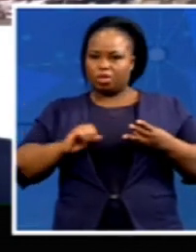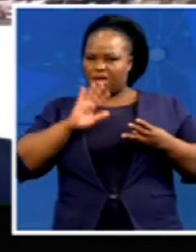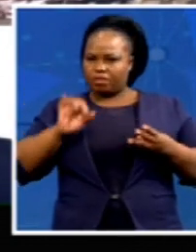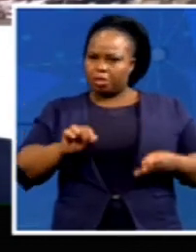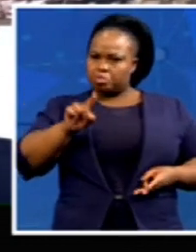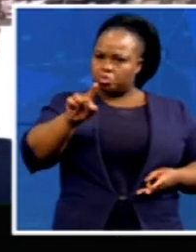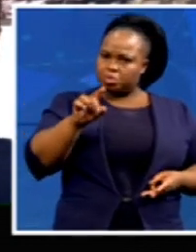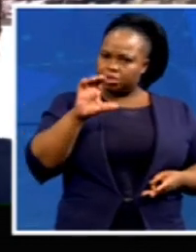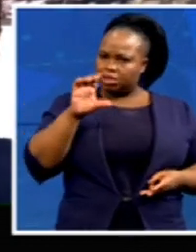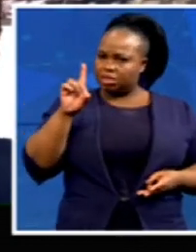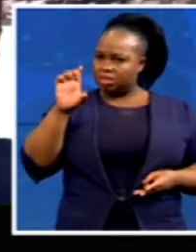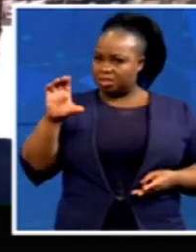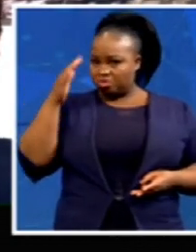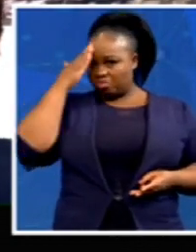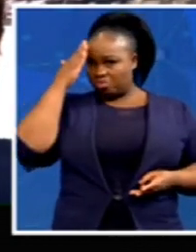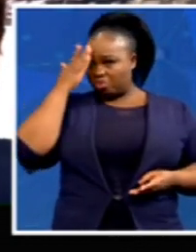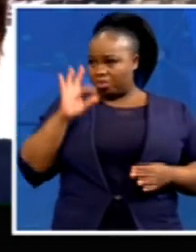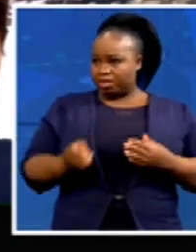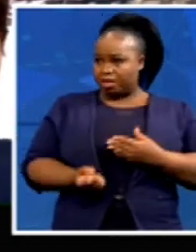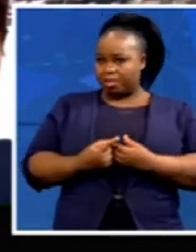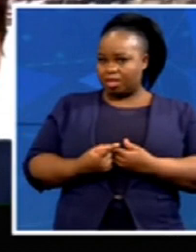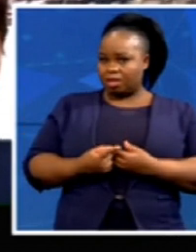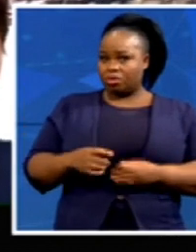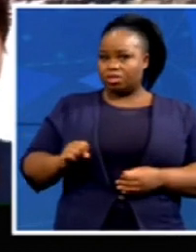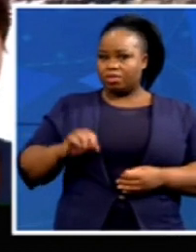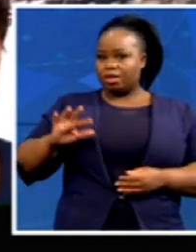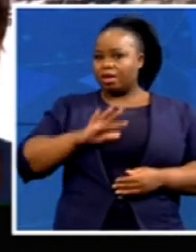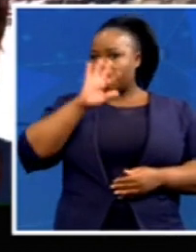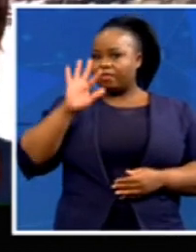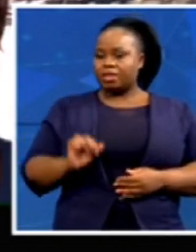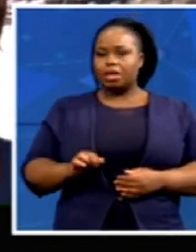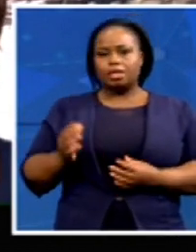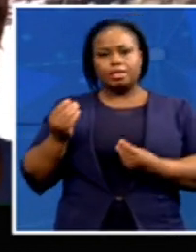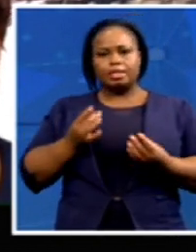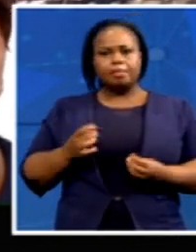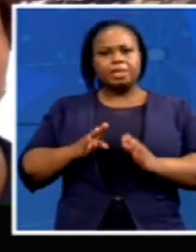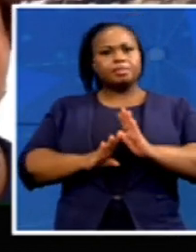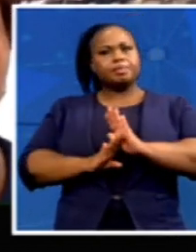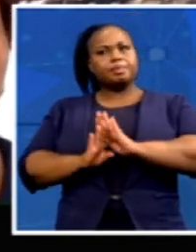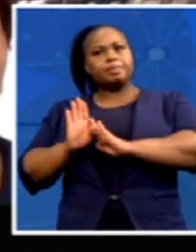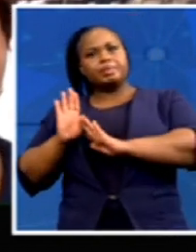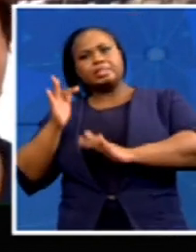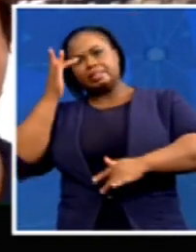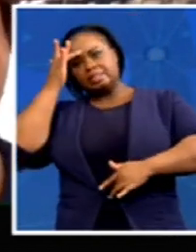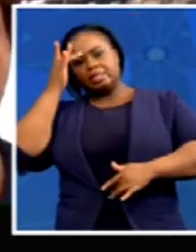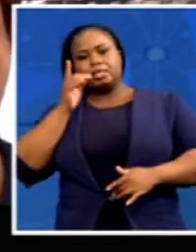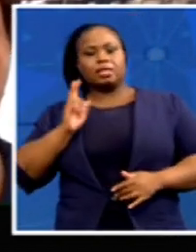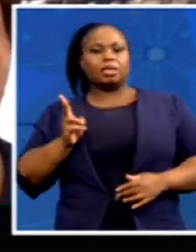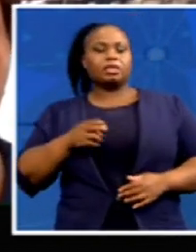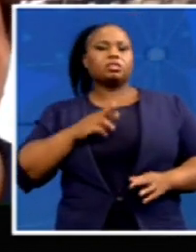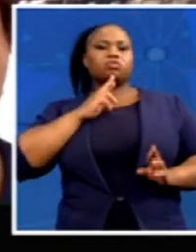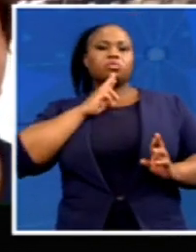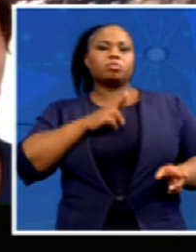on COVID-19 numbers? And then the reports about a new